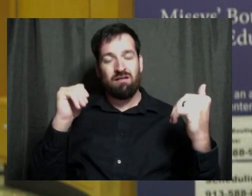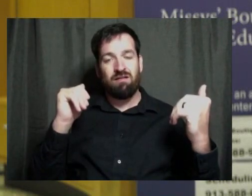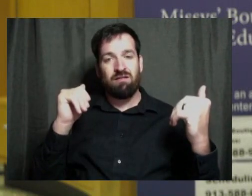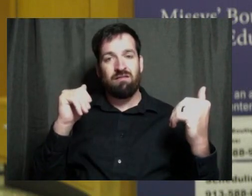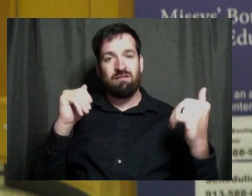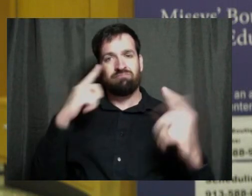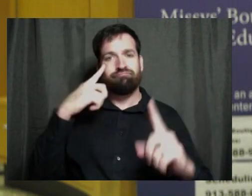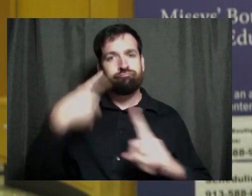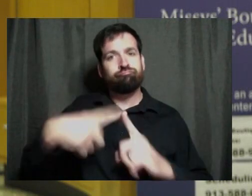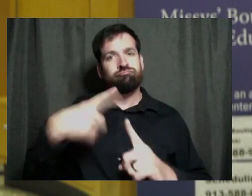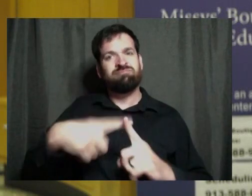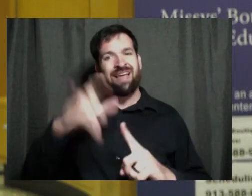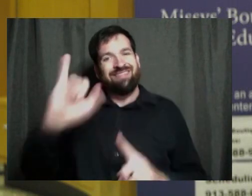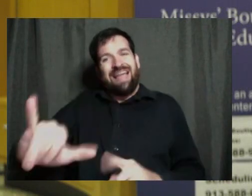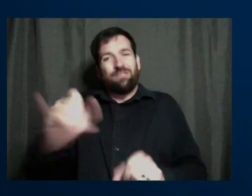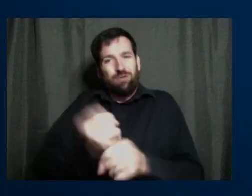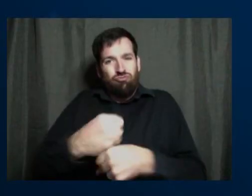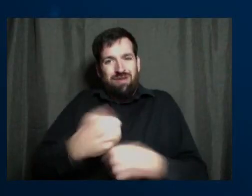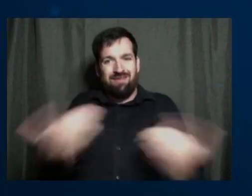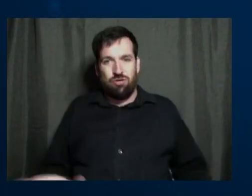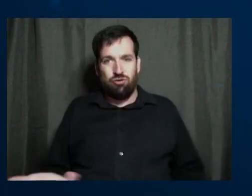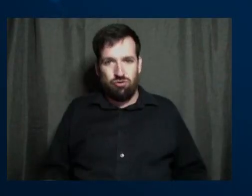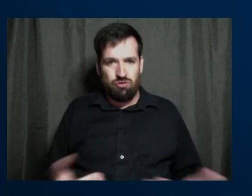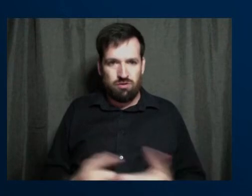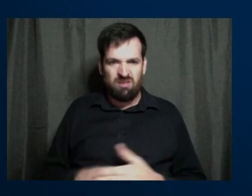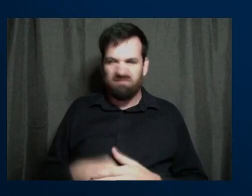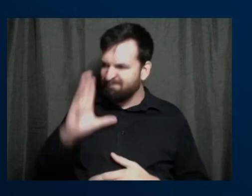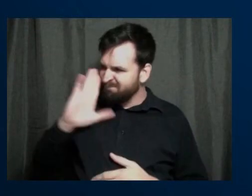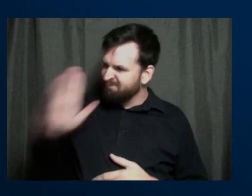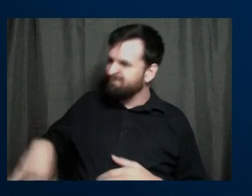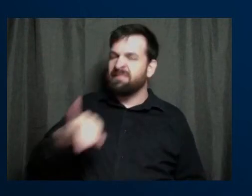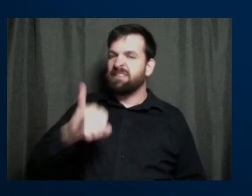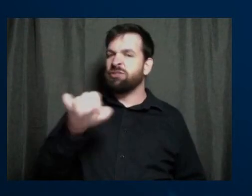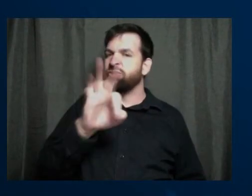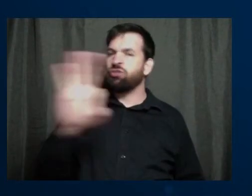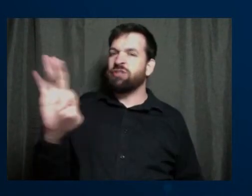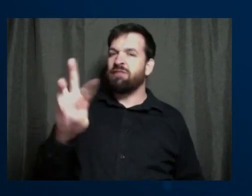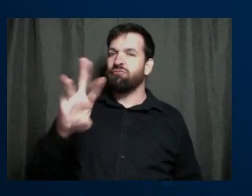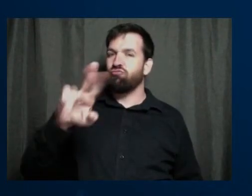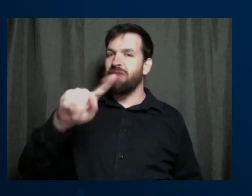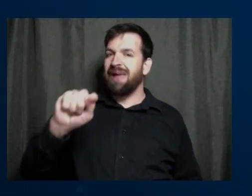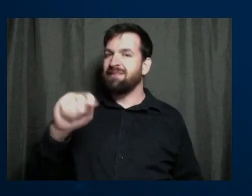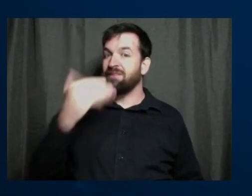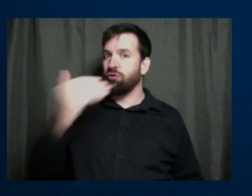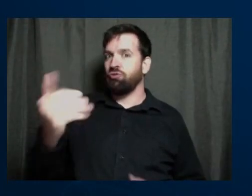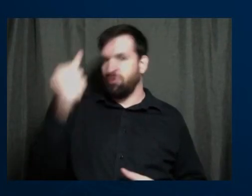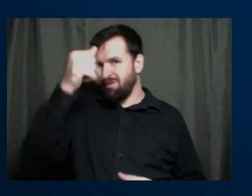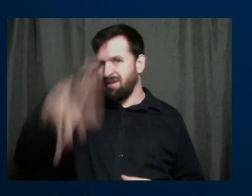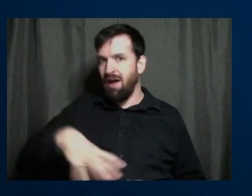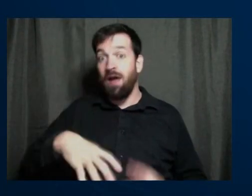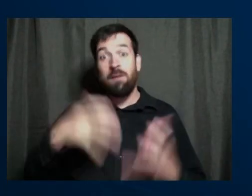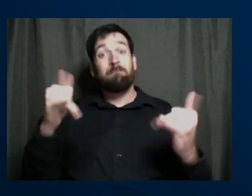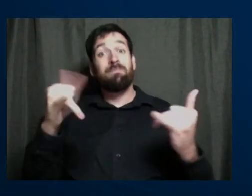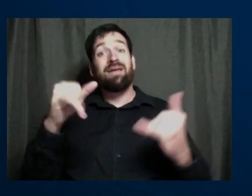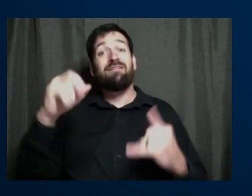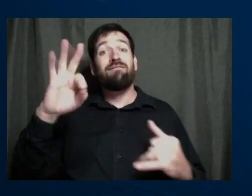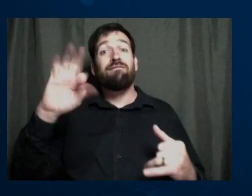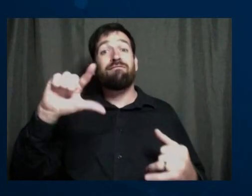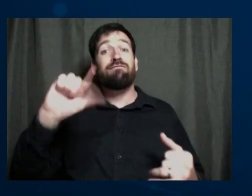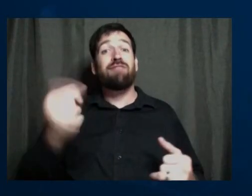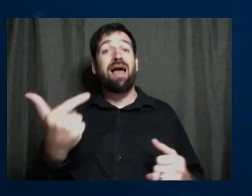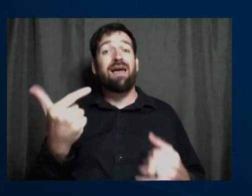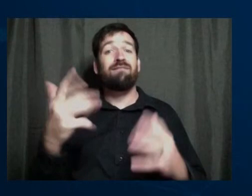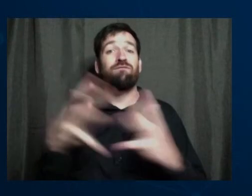we create here. I know. That Jeff Wright's a pretty good guy. I Yeah. played flag football with him. He was at the football game last night. I asked him if he could go down